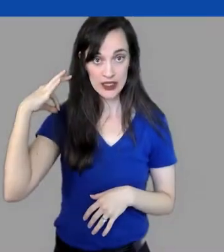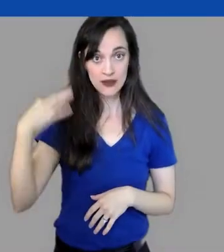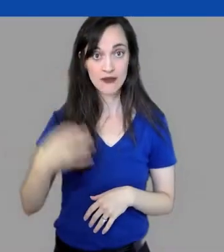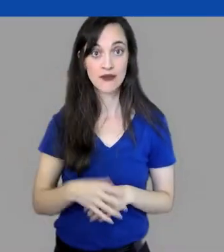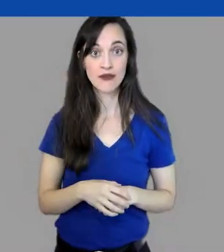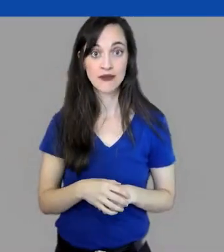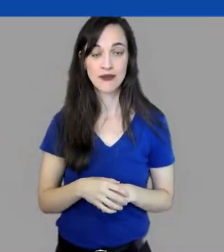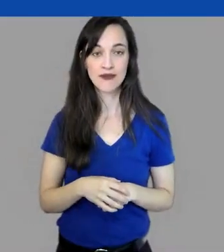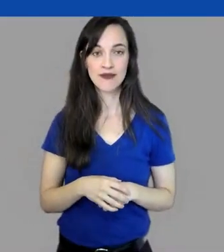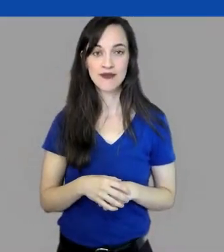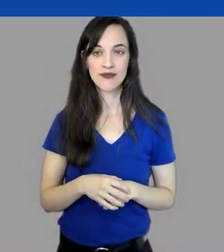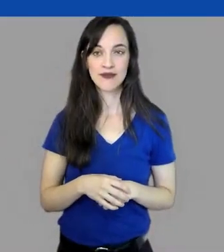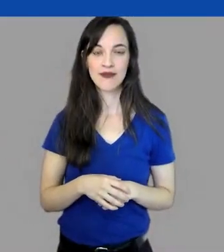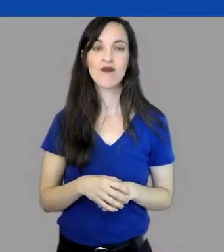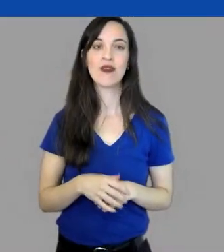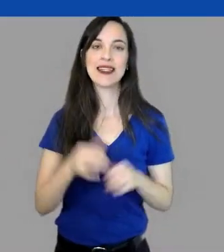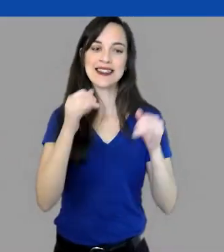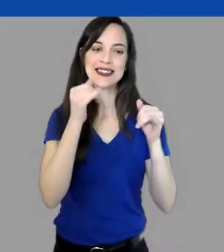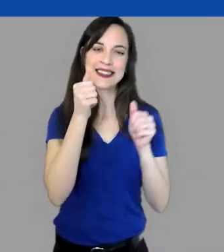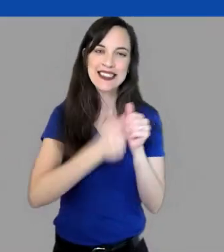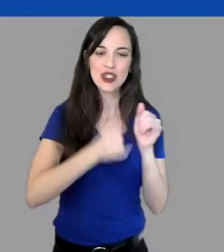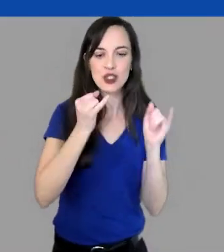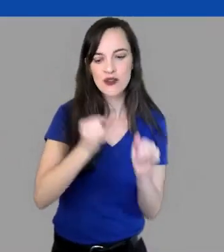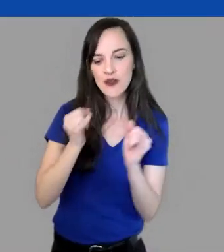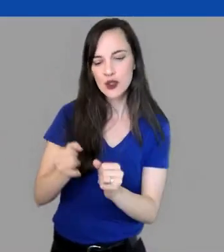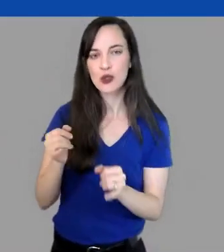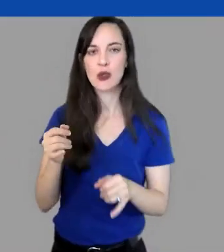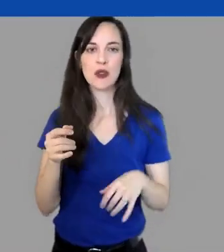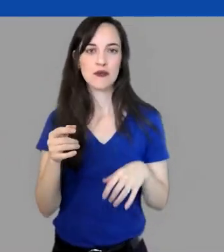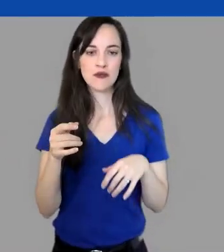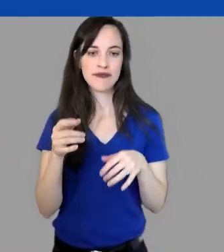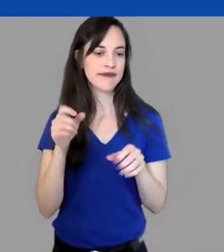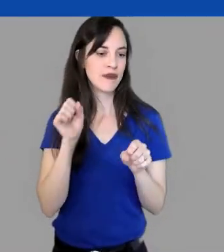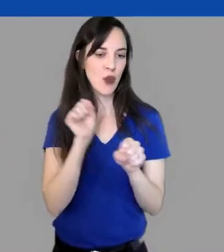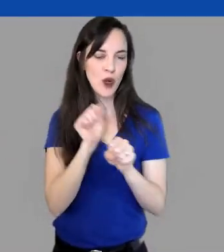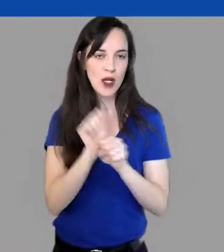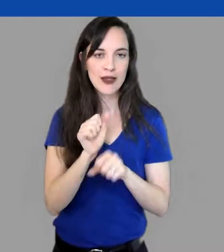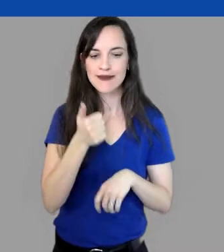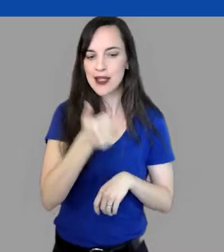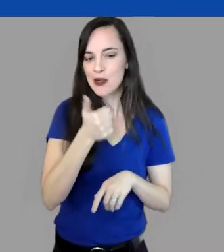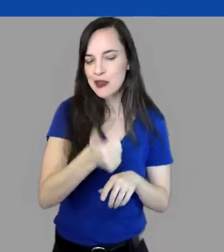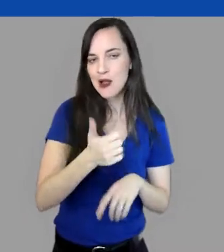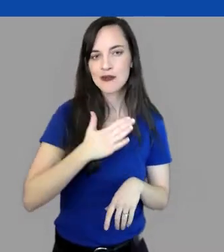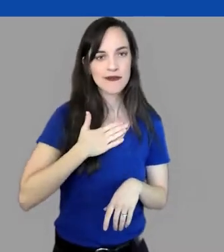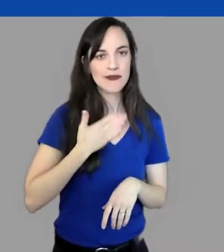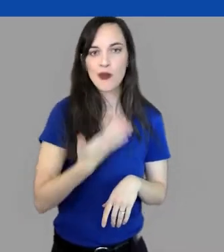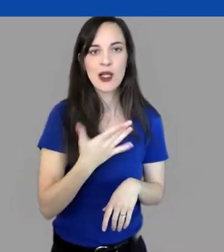Voluntariness Each individual acting of their own will without coercion